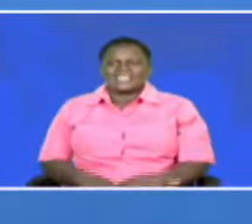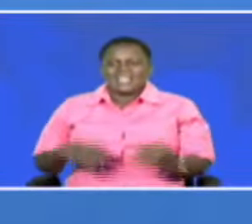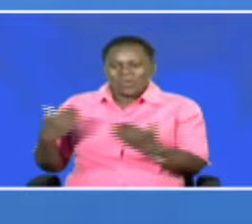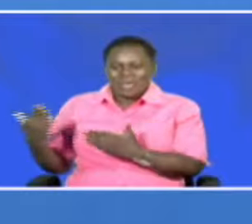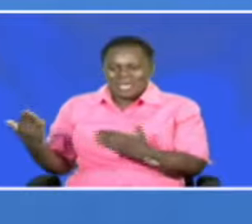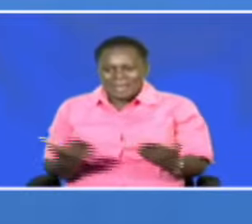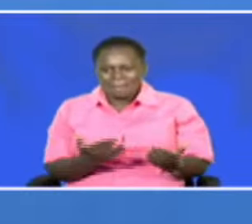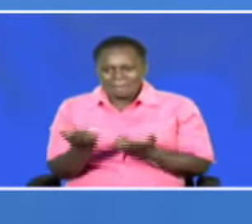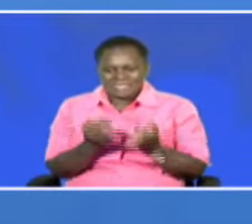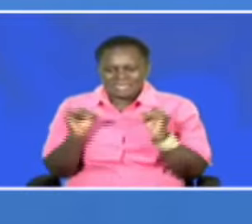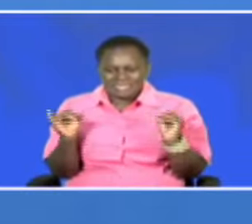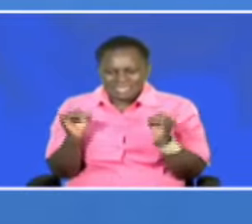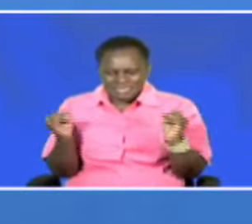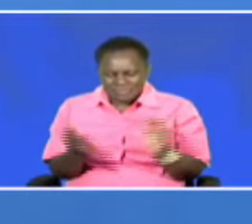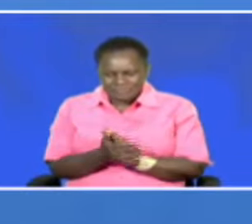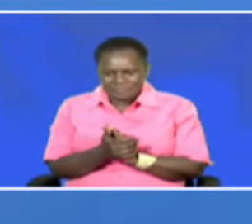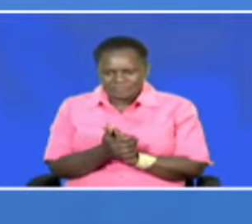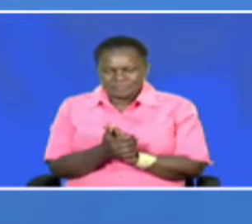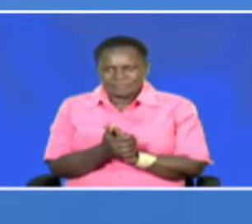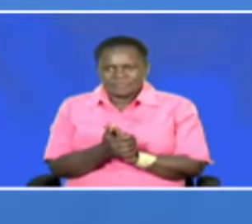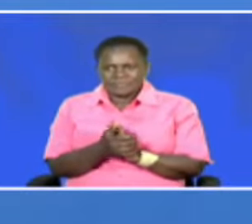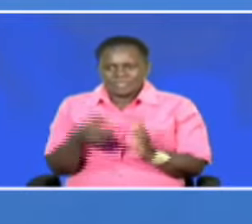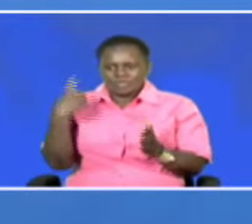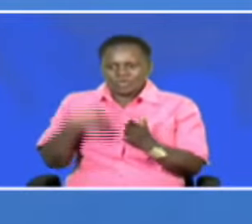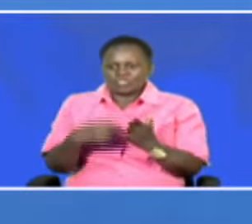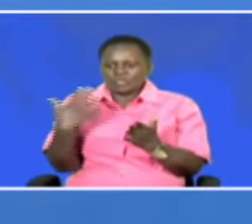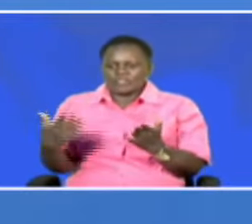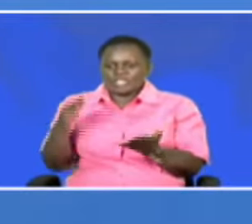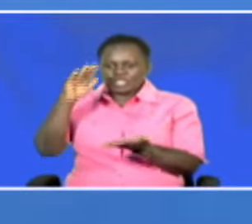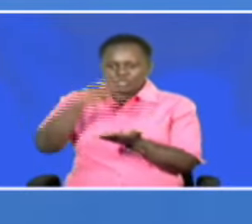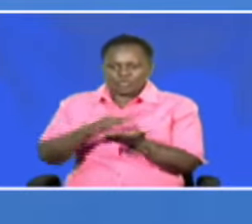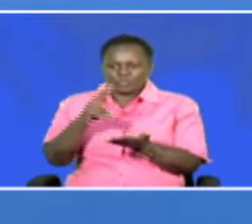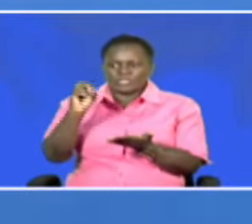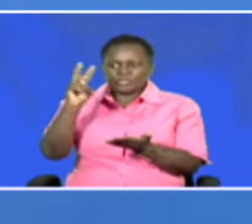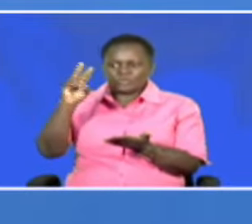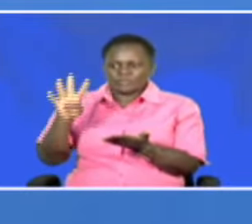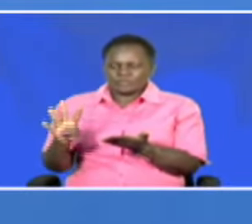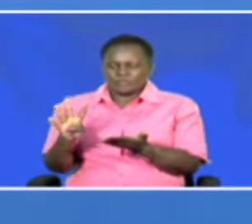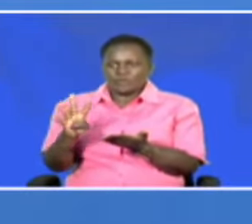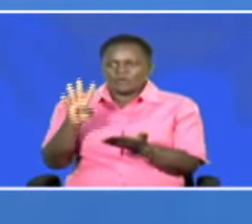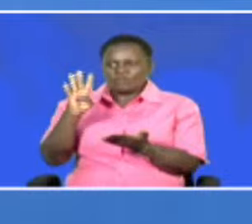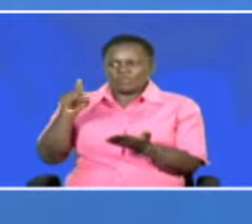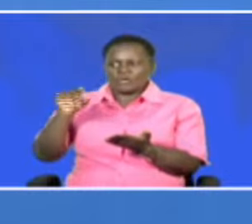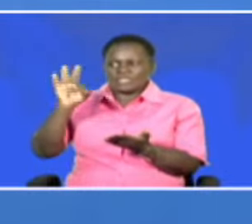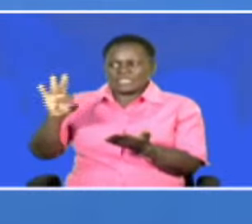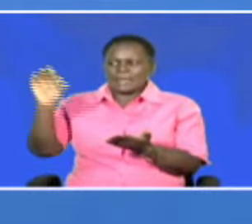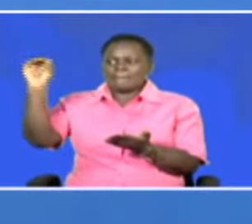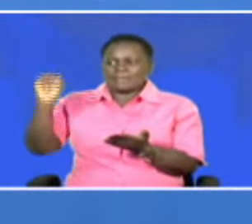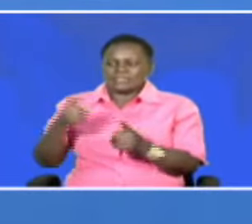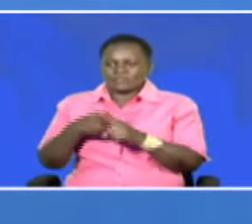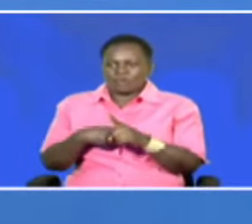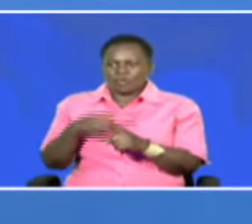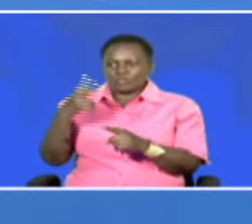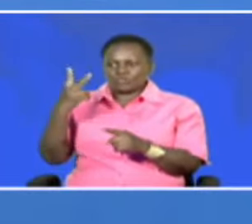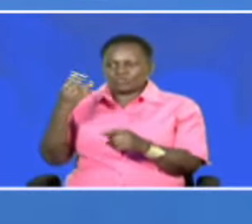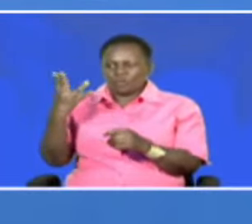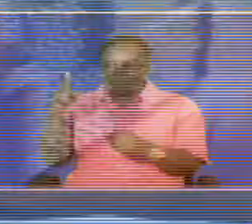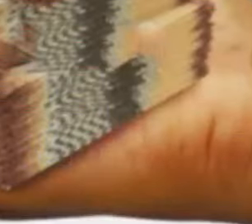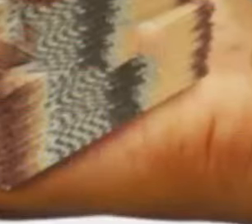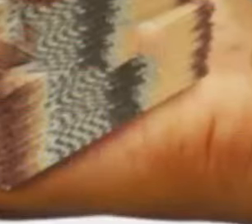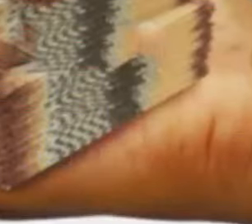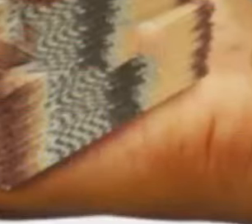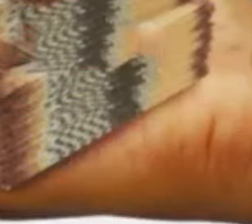Welcome back to Business News. Inflation dropped in July 2024 to hit 4.3% from June's